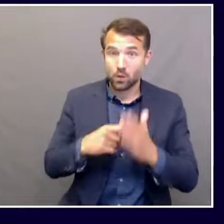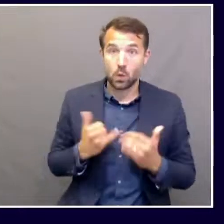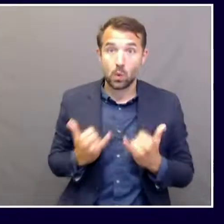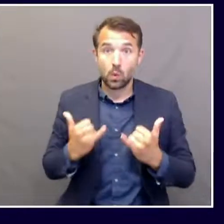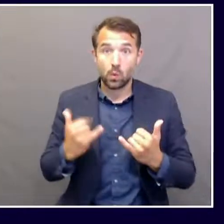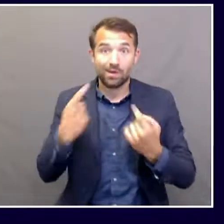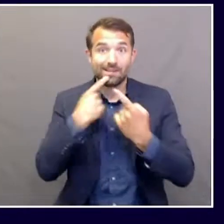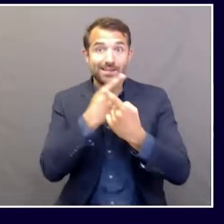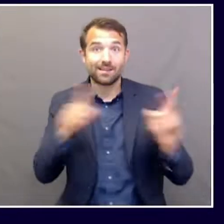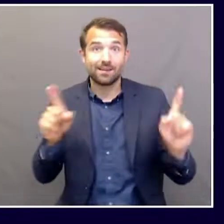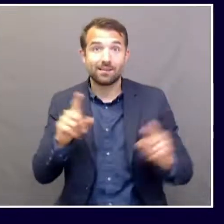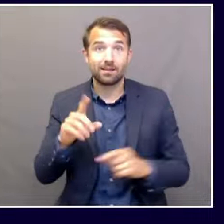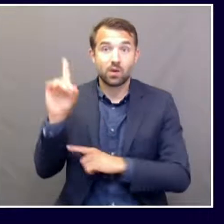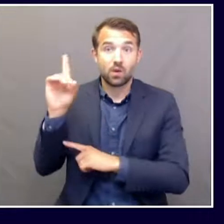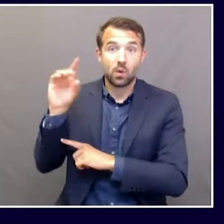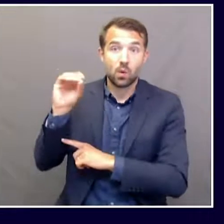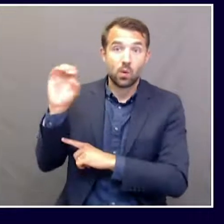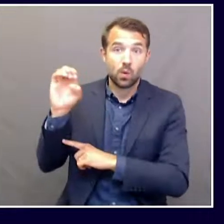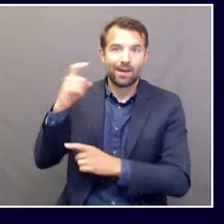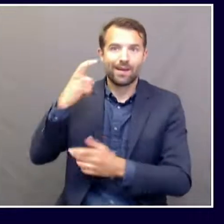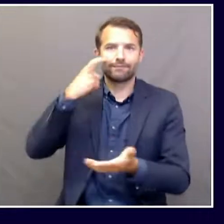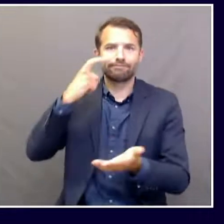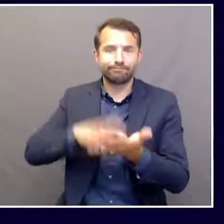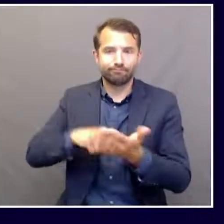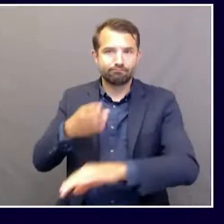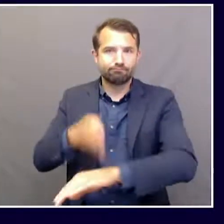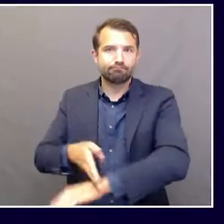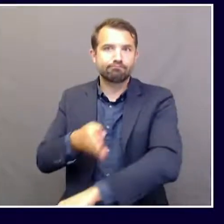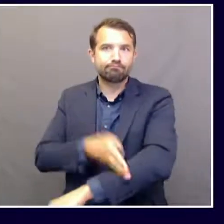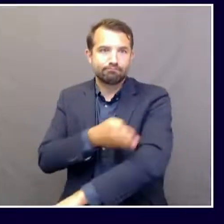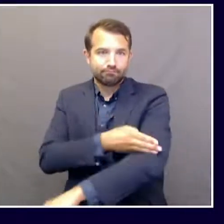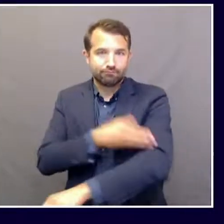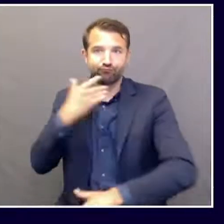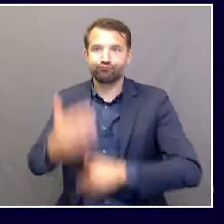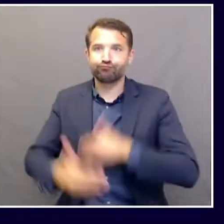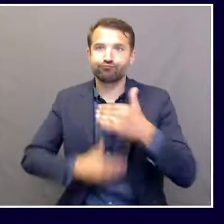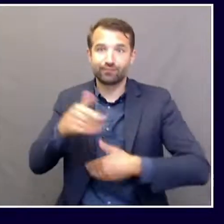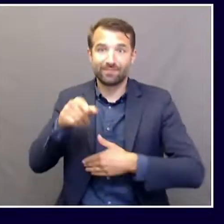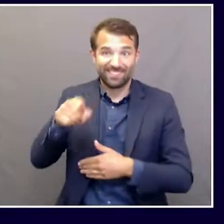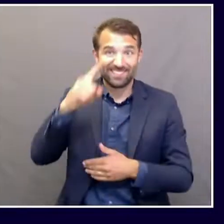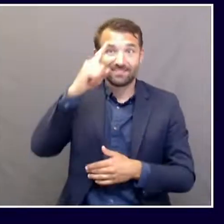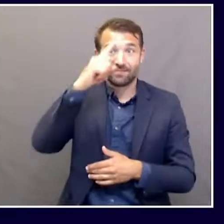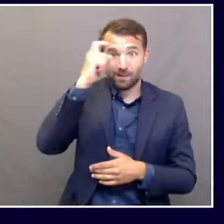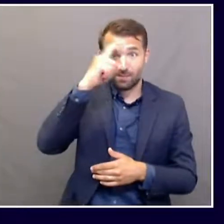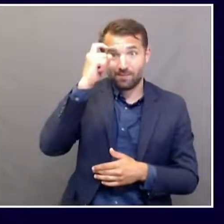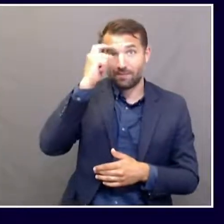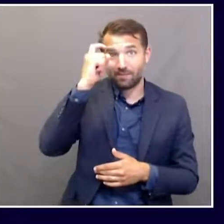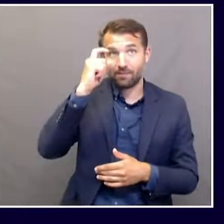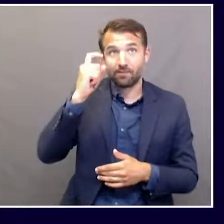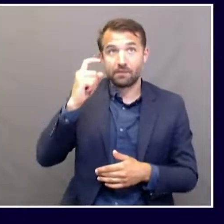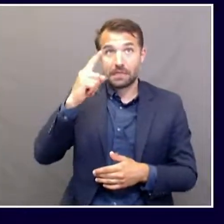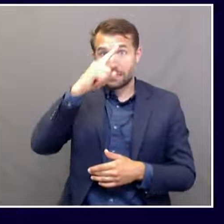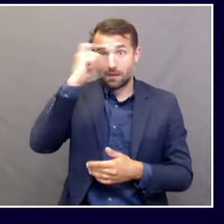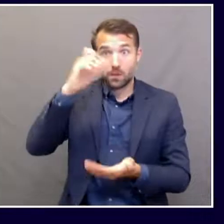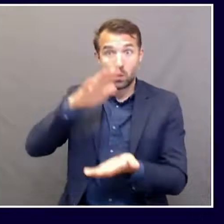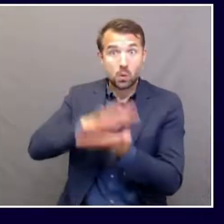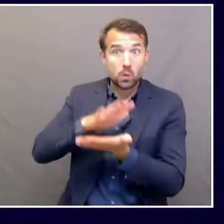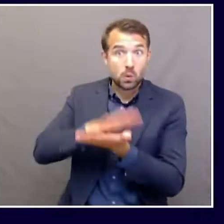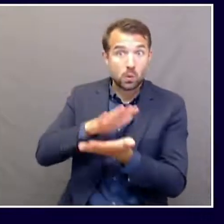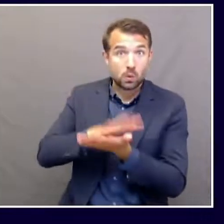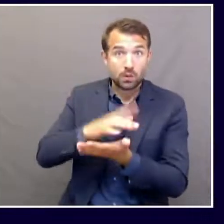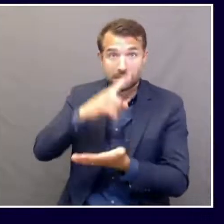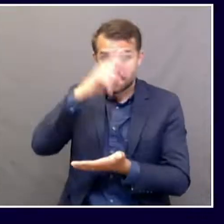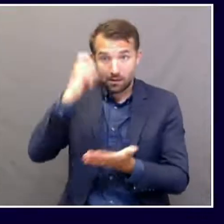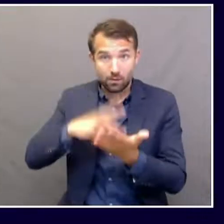seeing, that there will be changes for the summer, meaning that a summer program, summer school, other programs affiliated